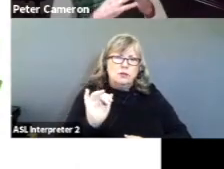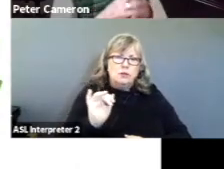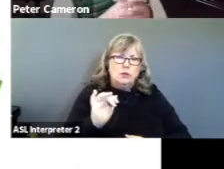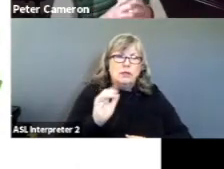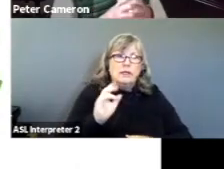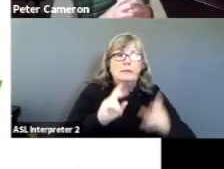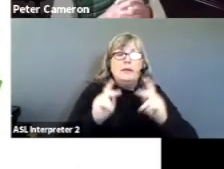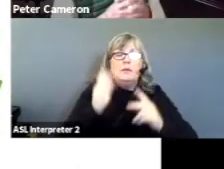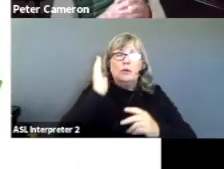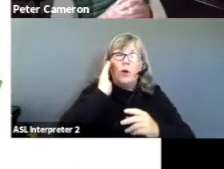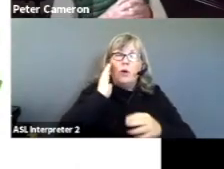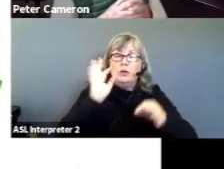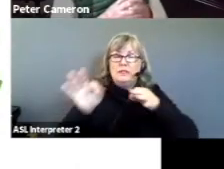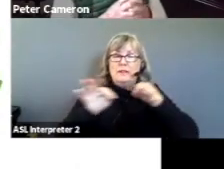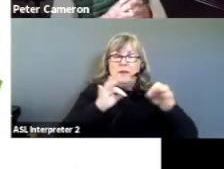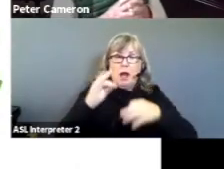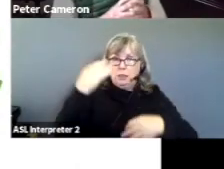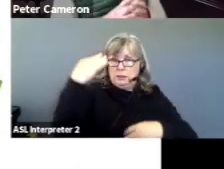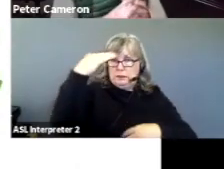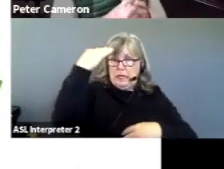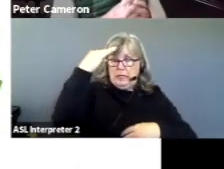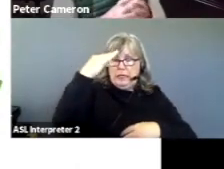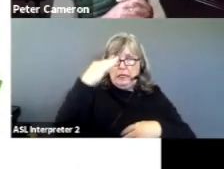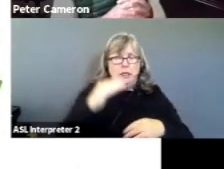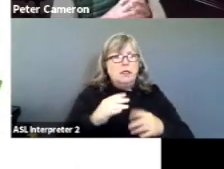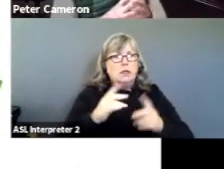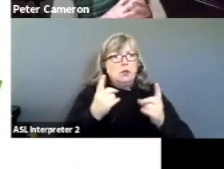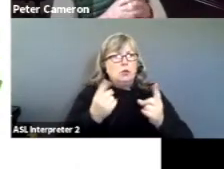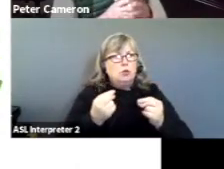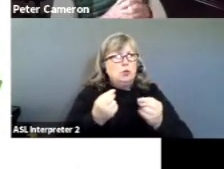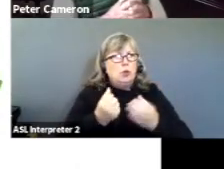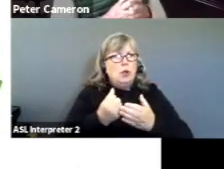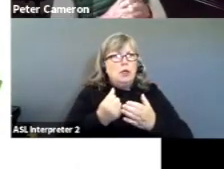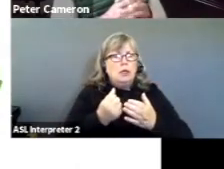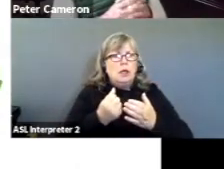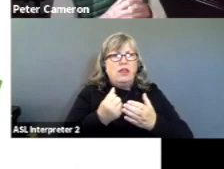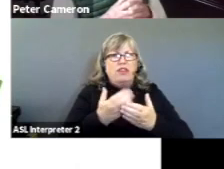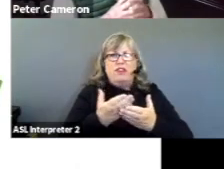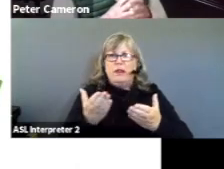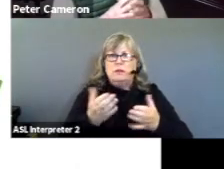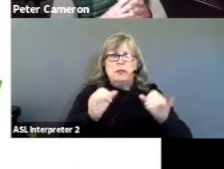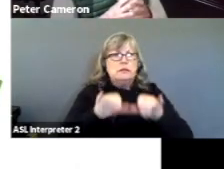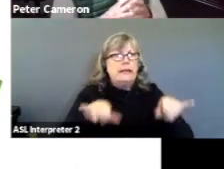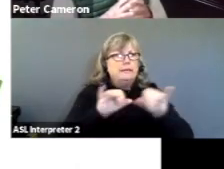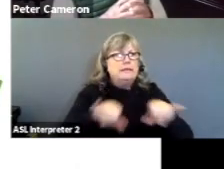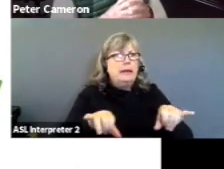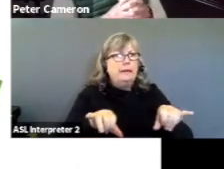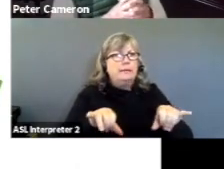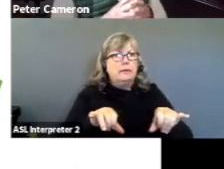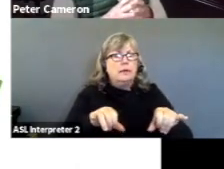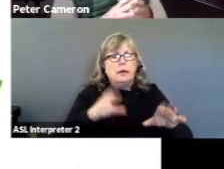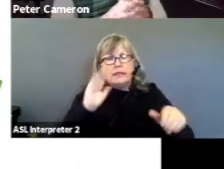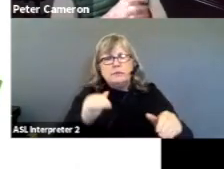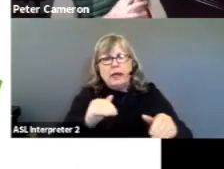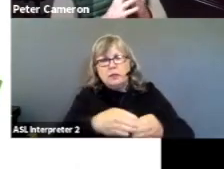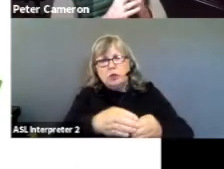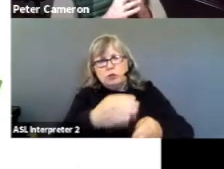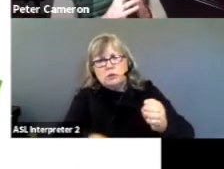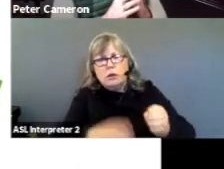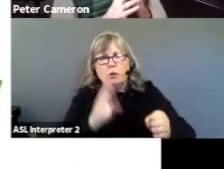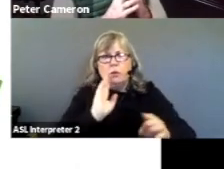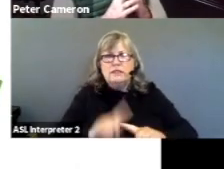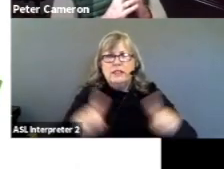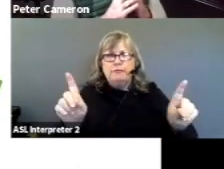insanity, right? Doing the same thing over and over, thinking you're going to get a different result. And unfortunately, that's what's